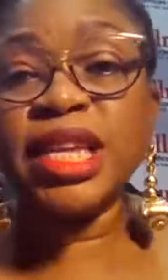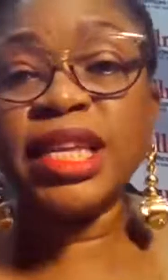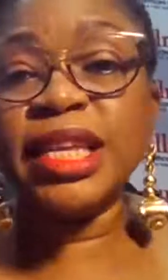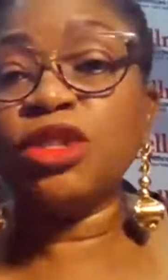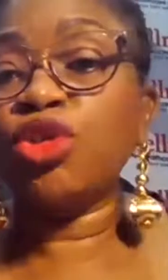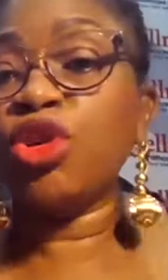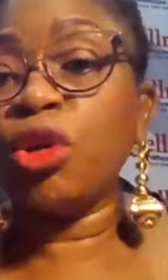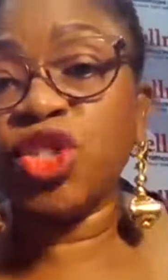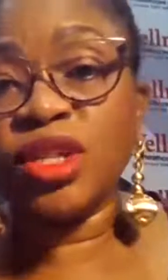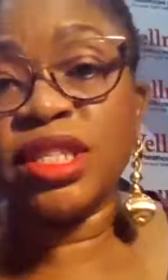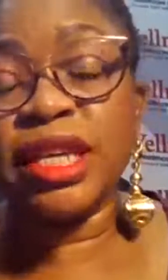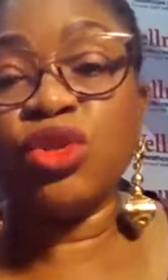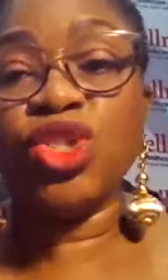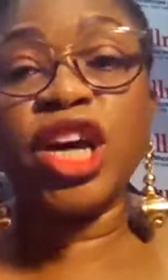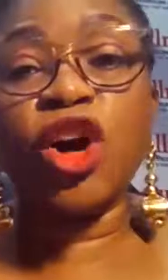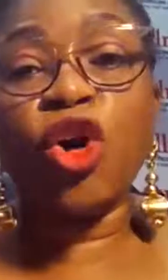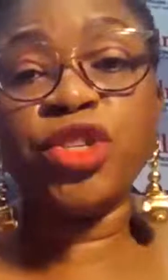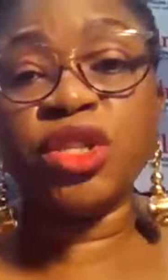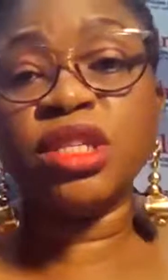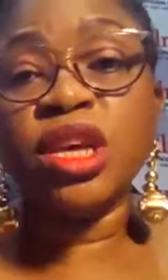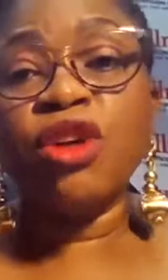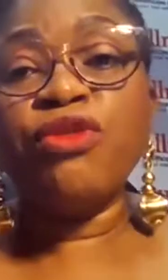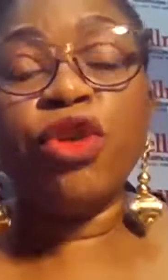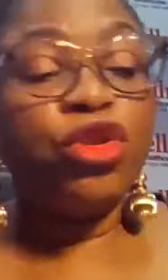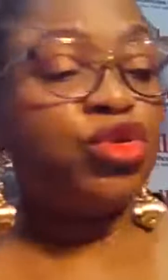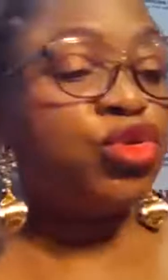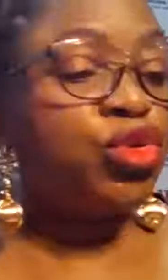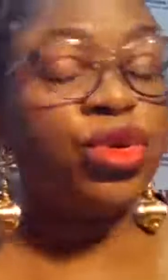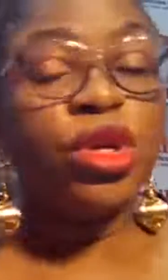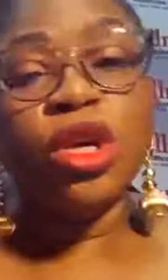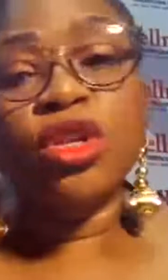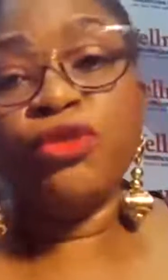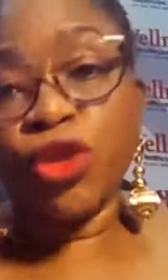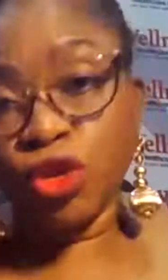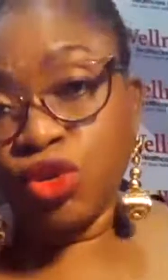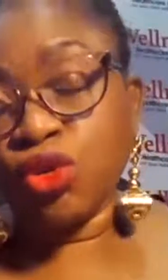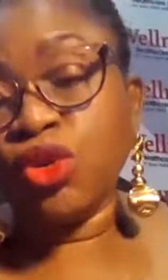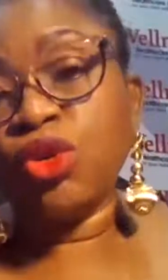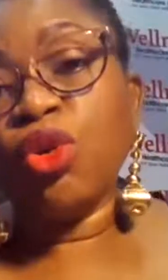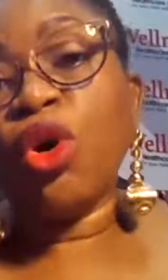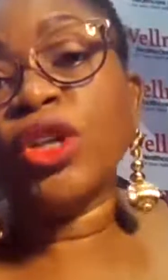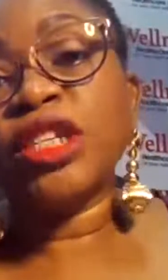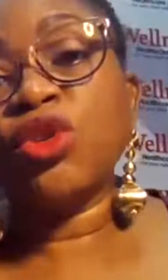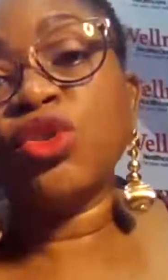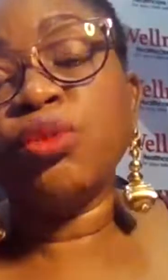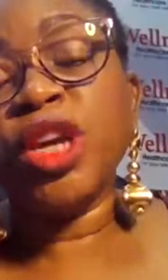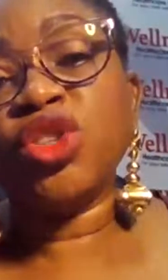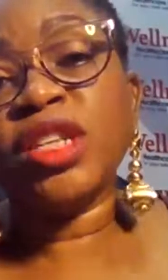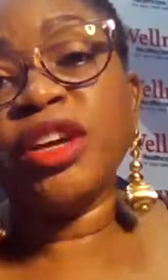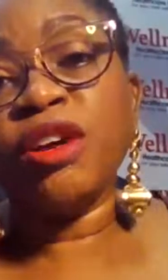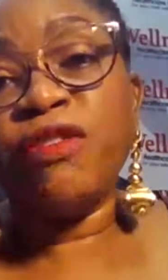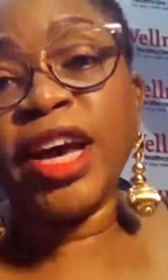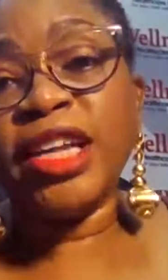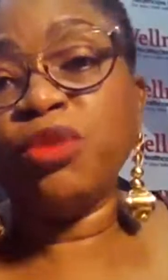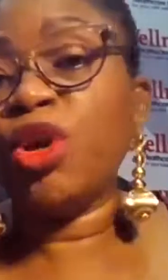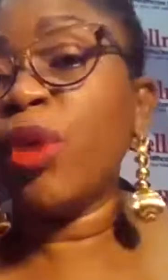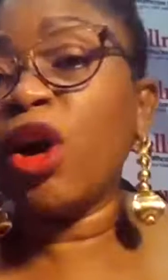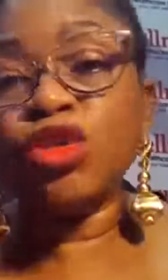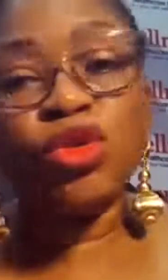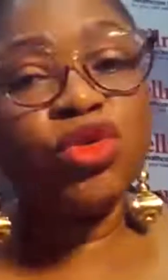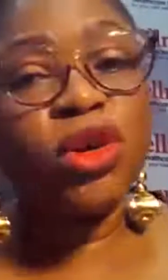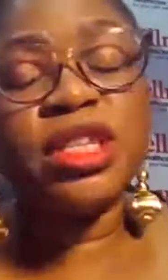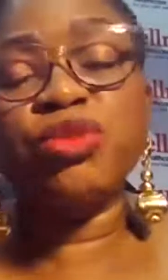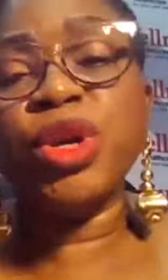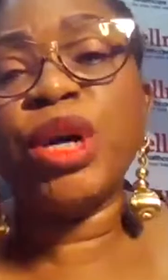can be treated. There are drug options, there are surgical options for you to undergo to make sure that you're fine. We